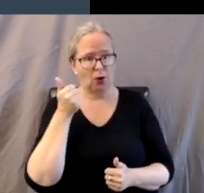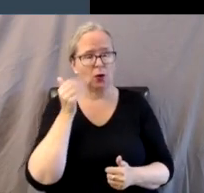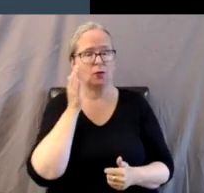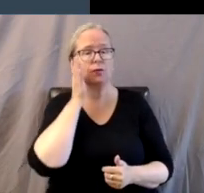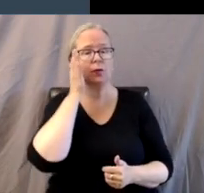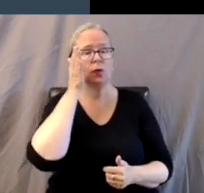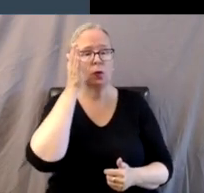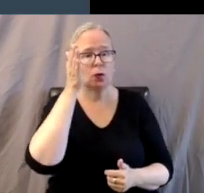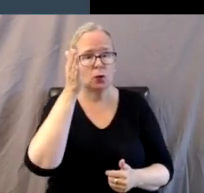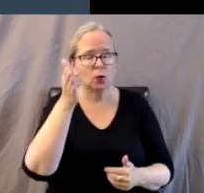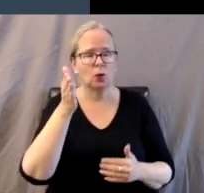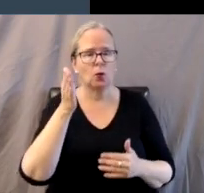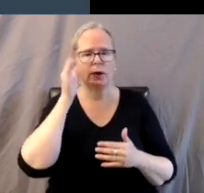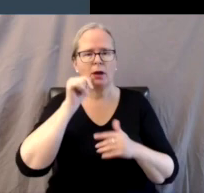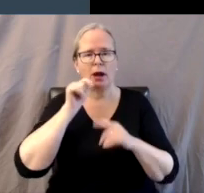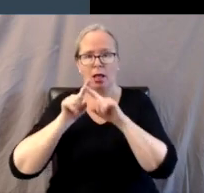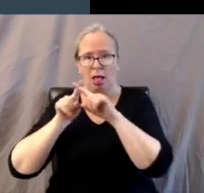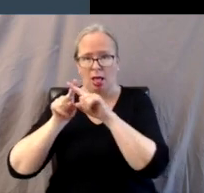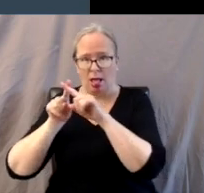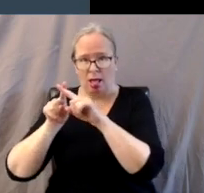So the future of work.